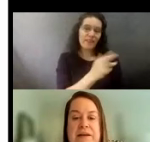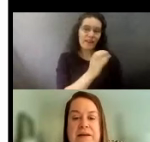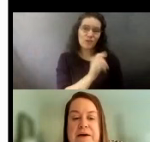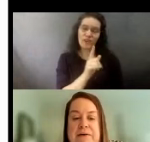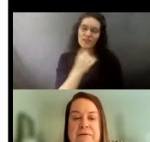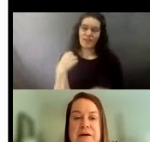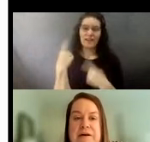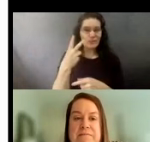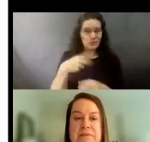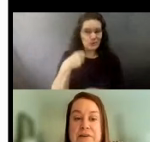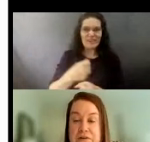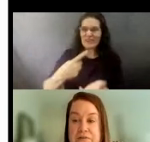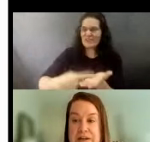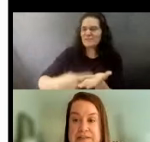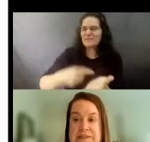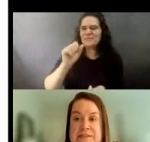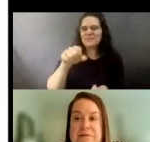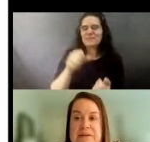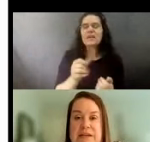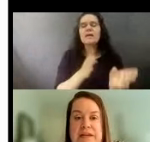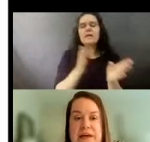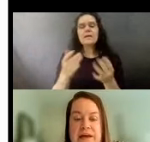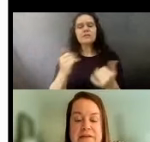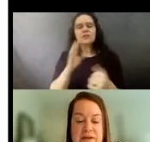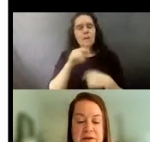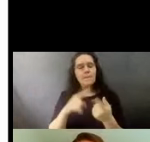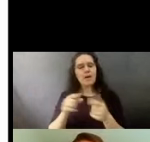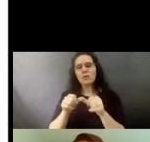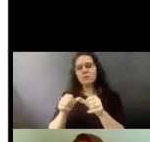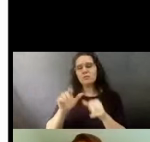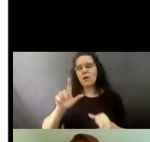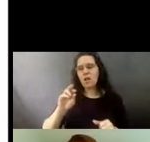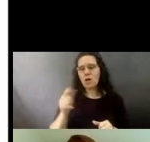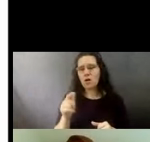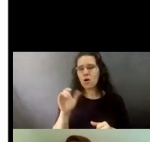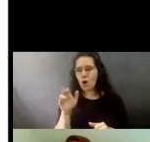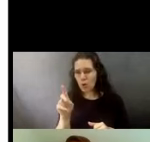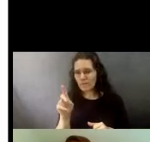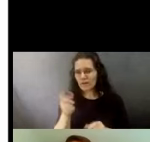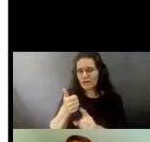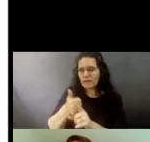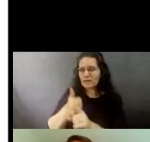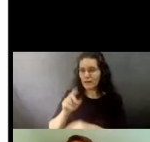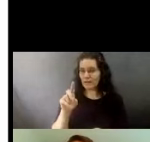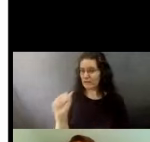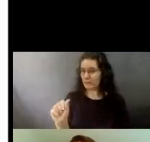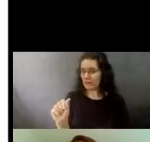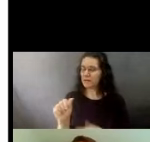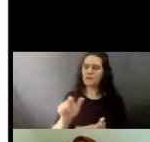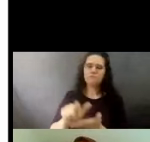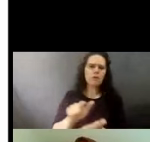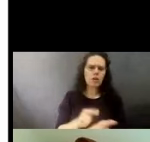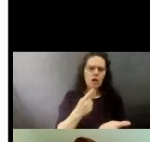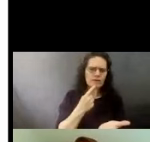talking a bit about long COVID as a disability and what is the state of the law here. I think this is an